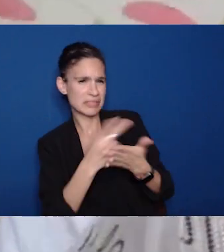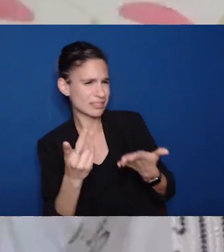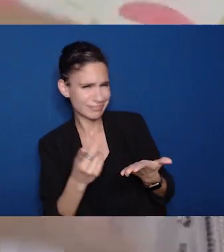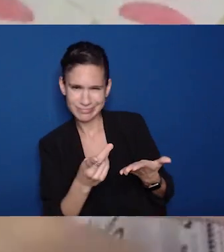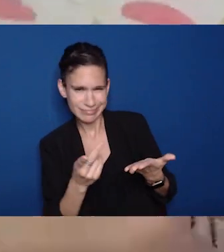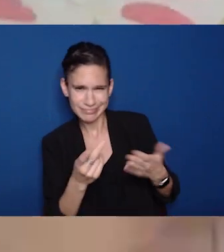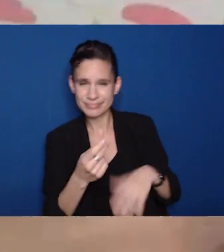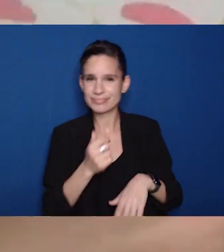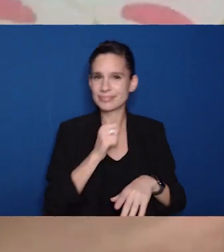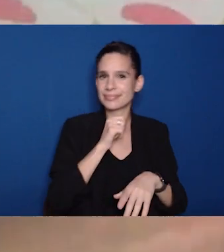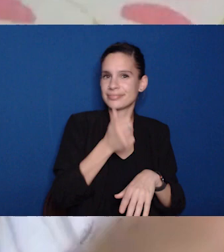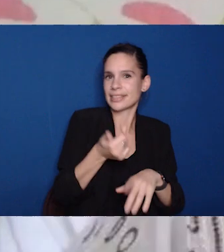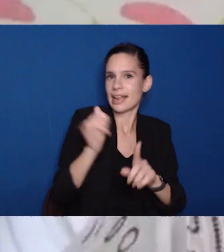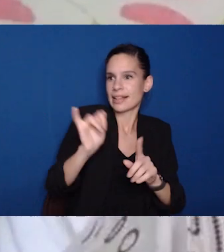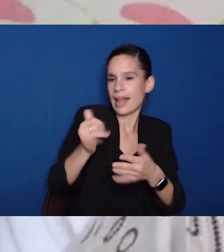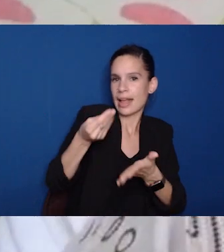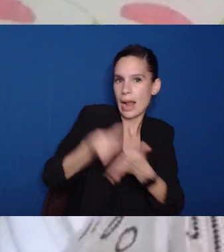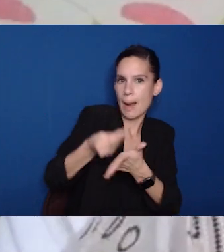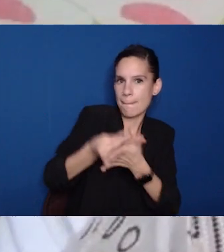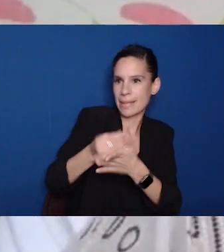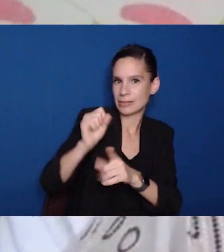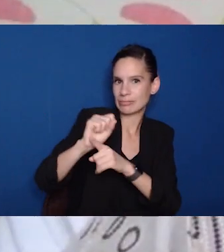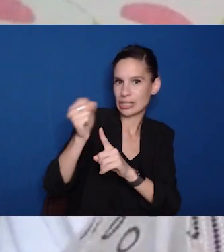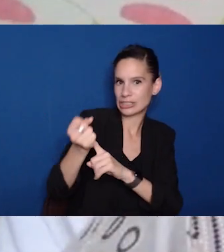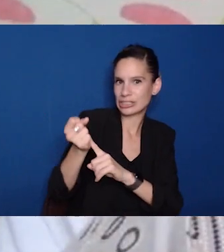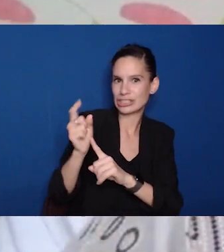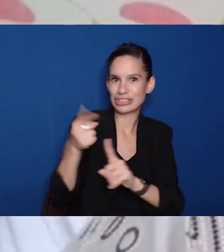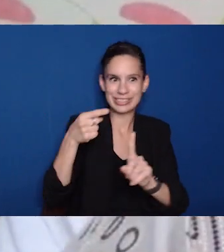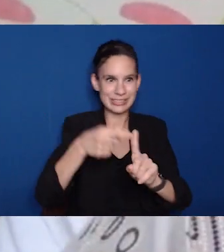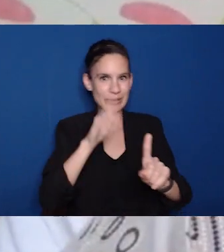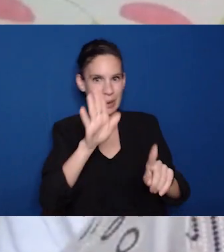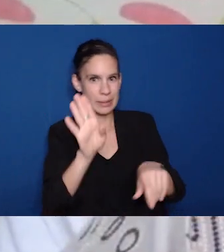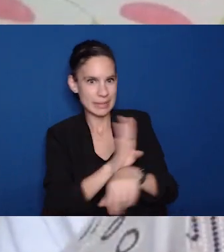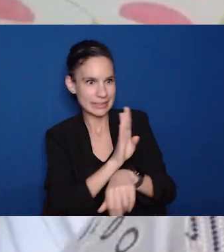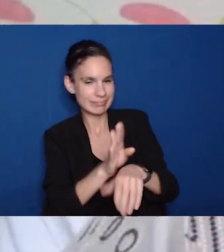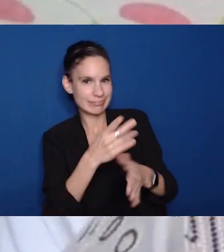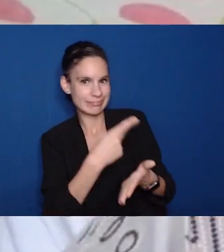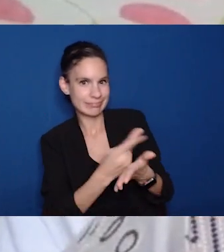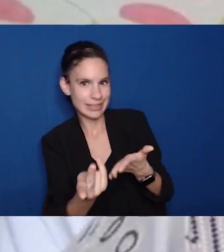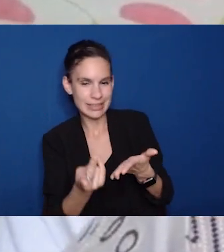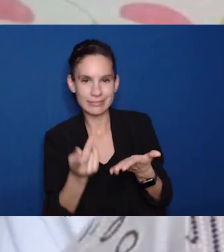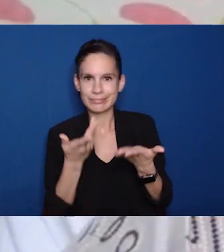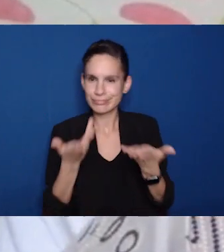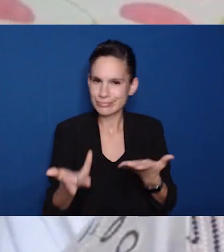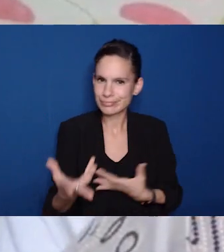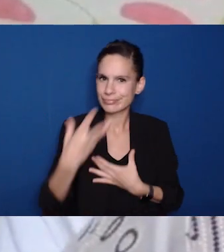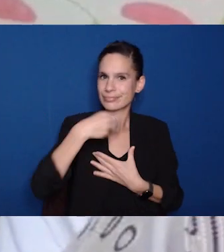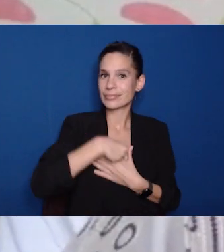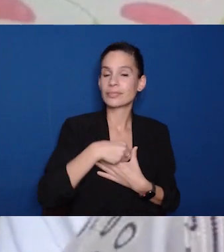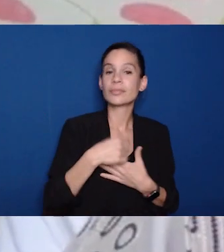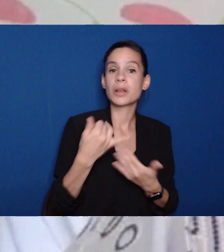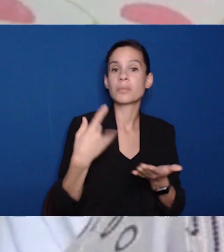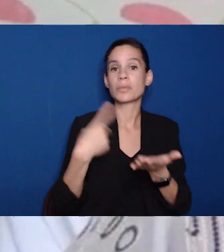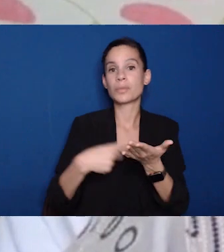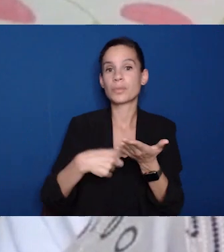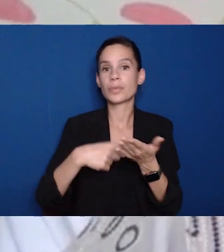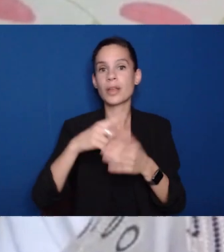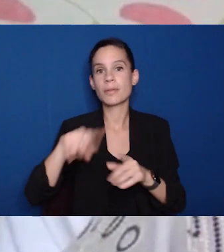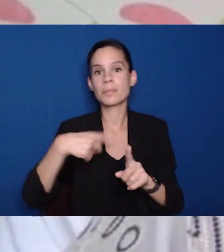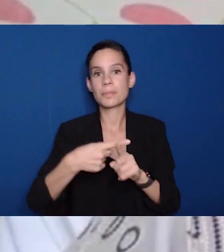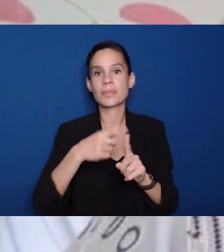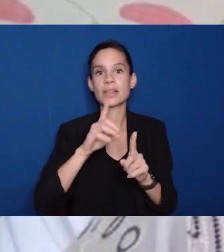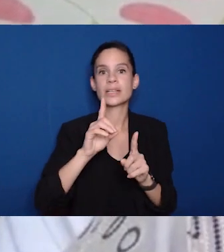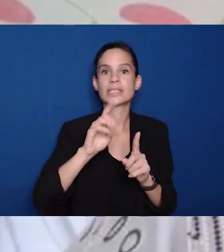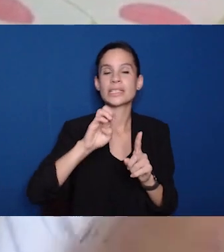a failure. So don't personalize, the economic consequences. It's interesting that the word depression speaks both to